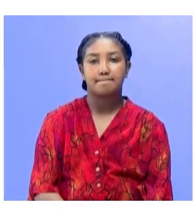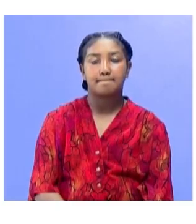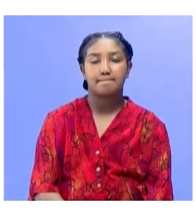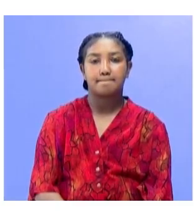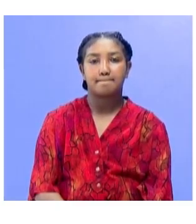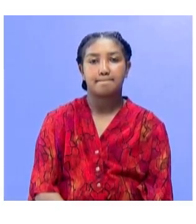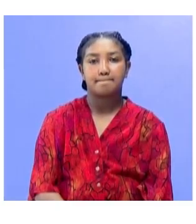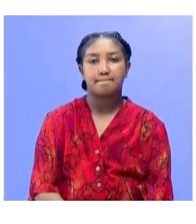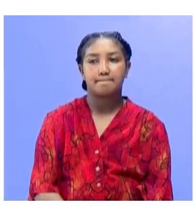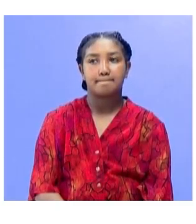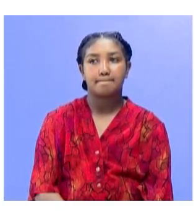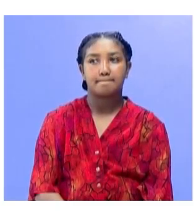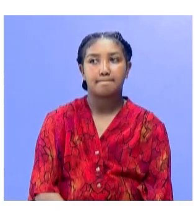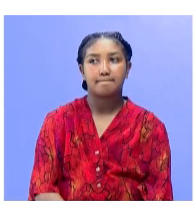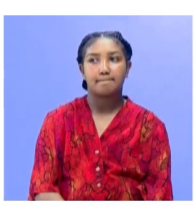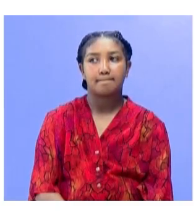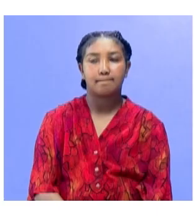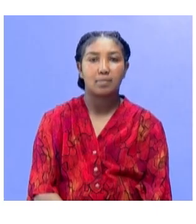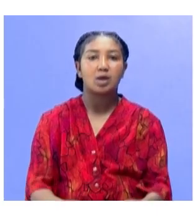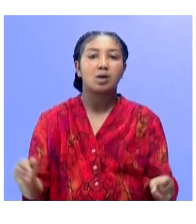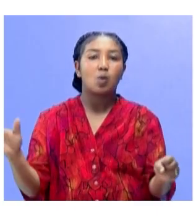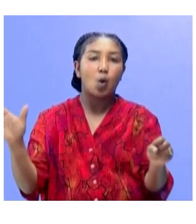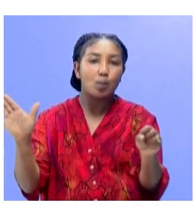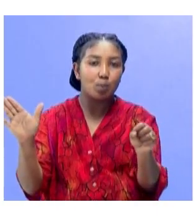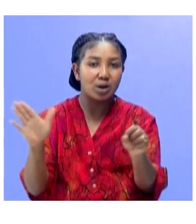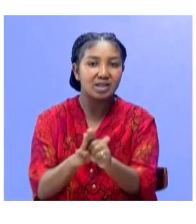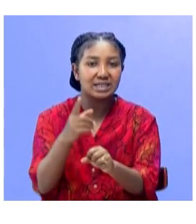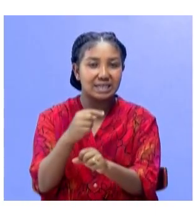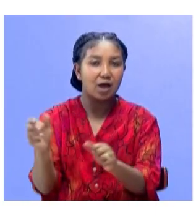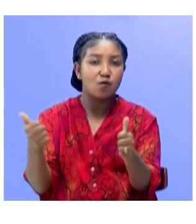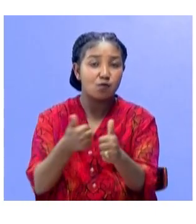using the correct